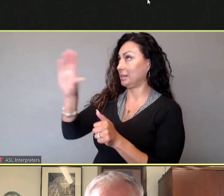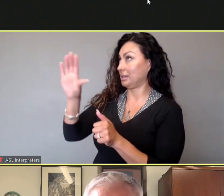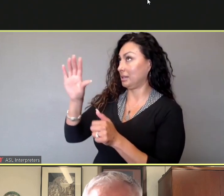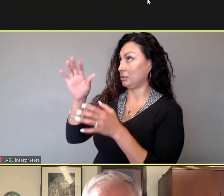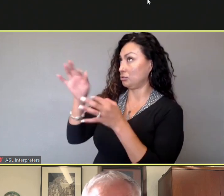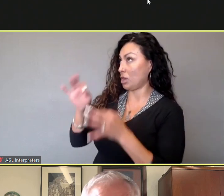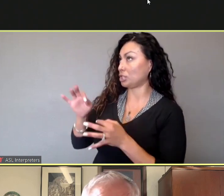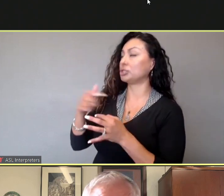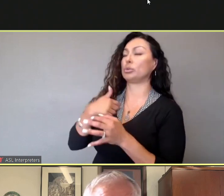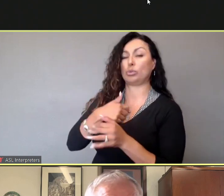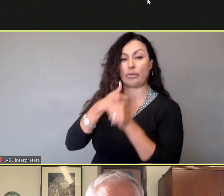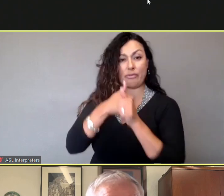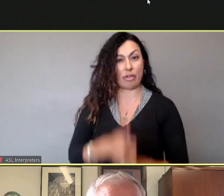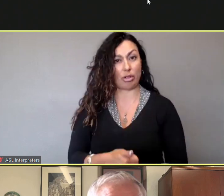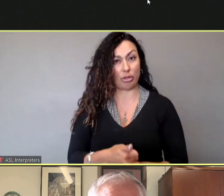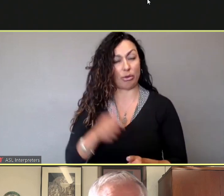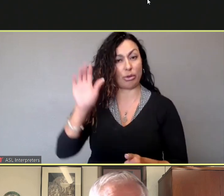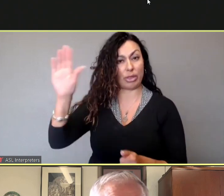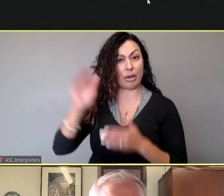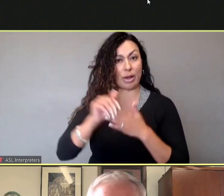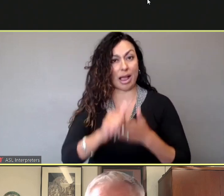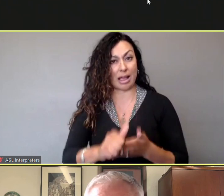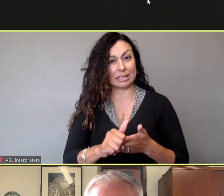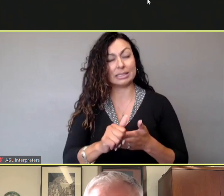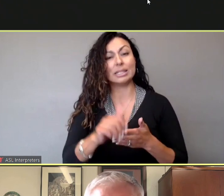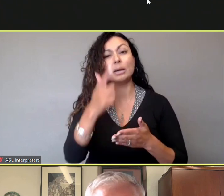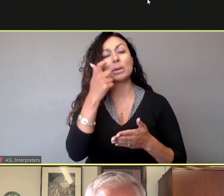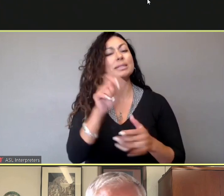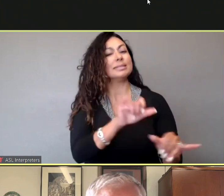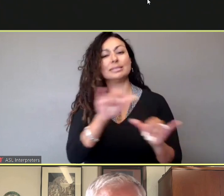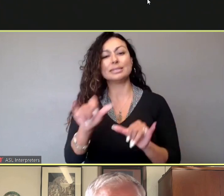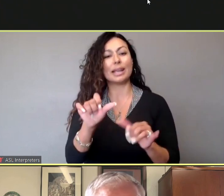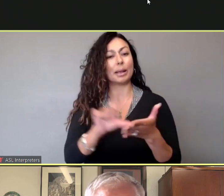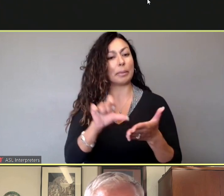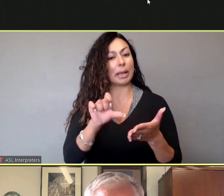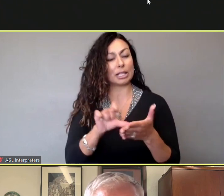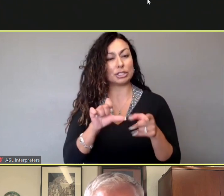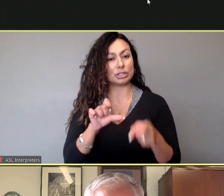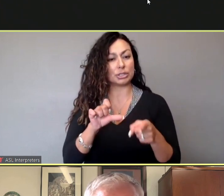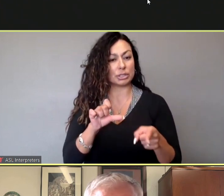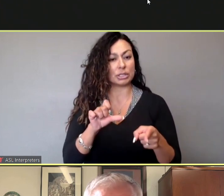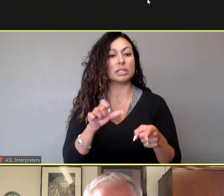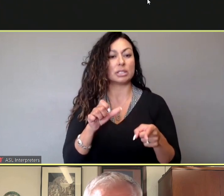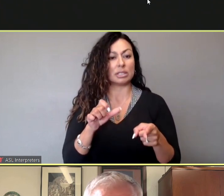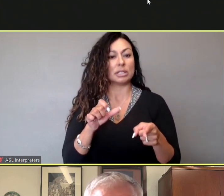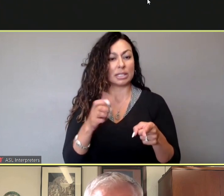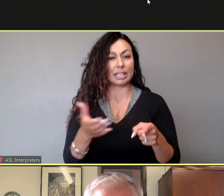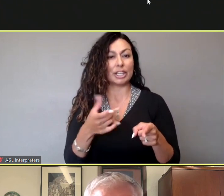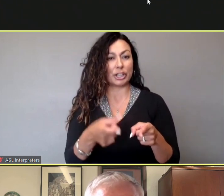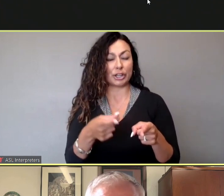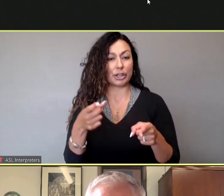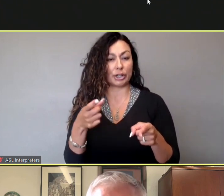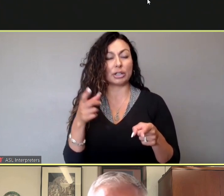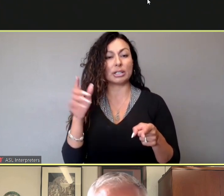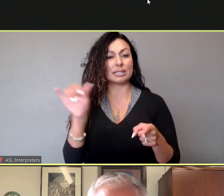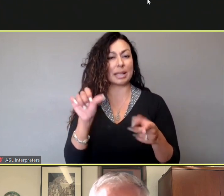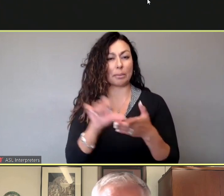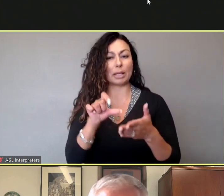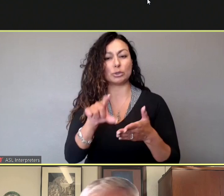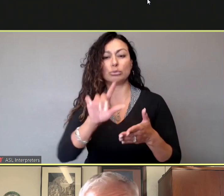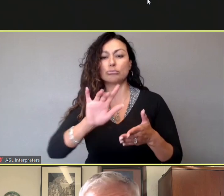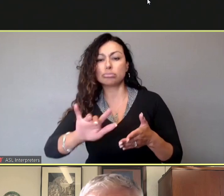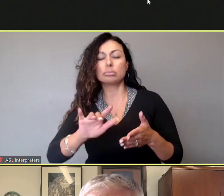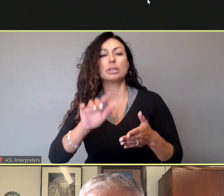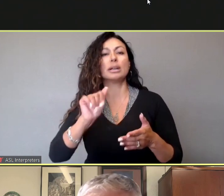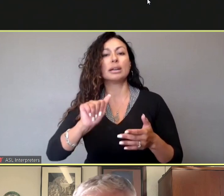CDC guidance, and because on that same page, and it's here, on the same page, you can find